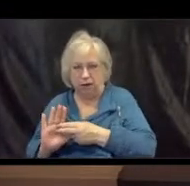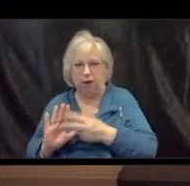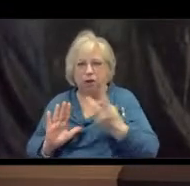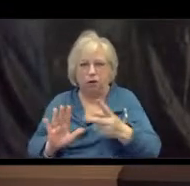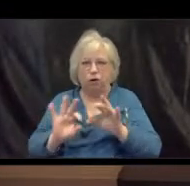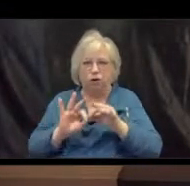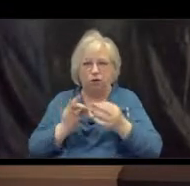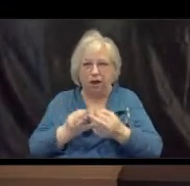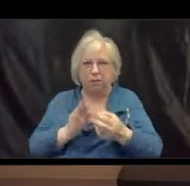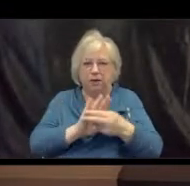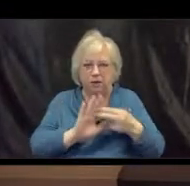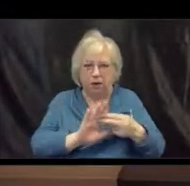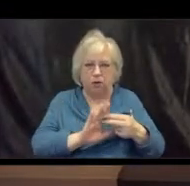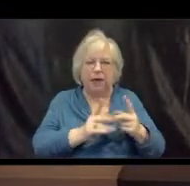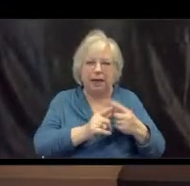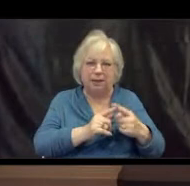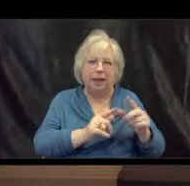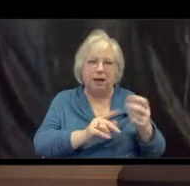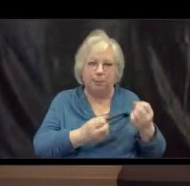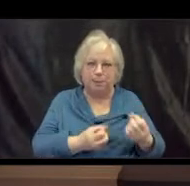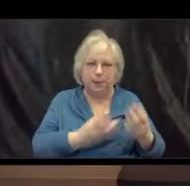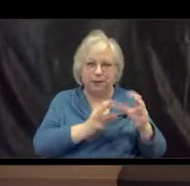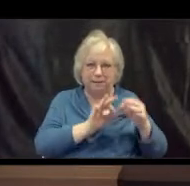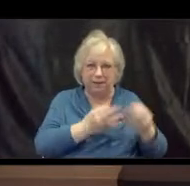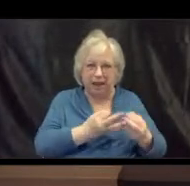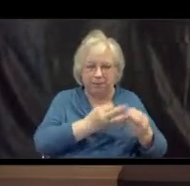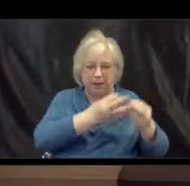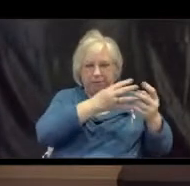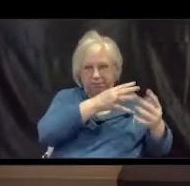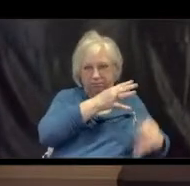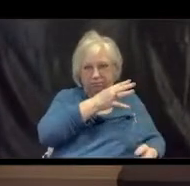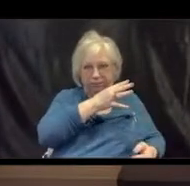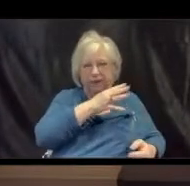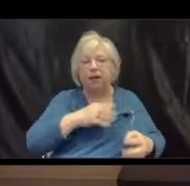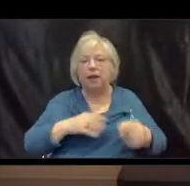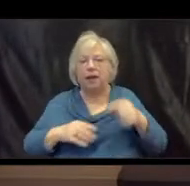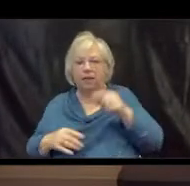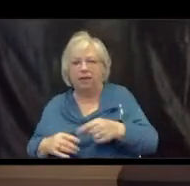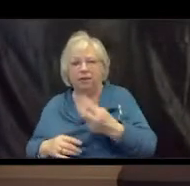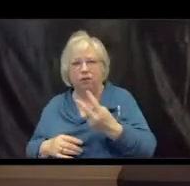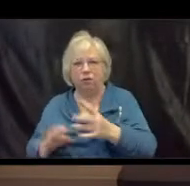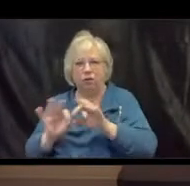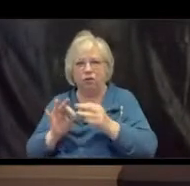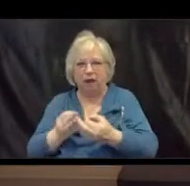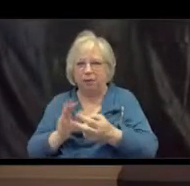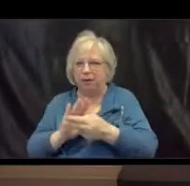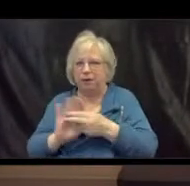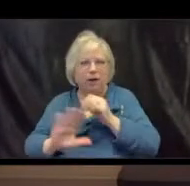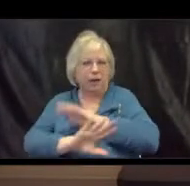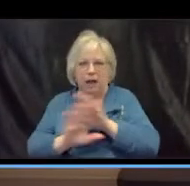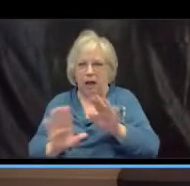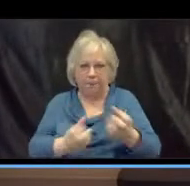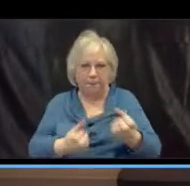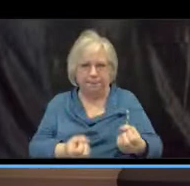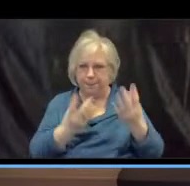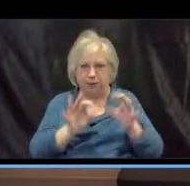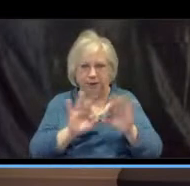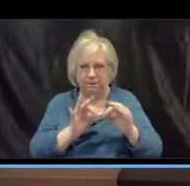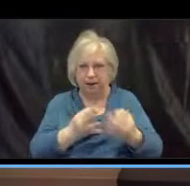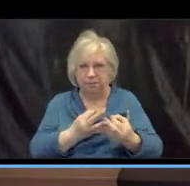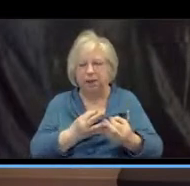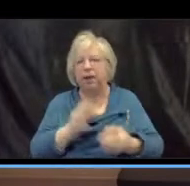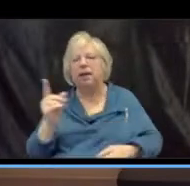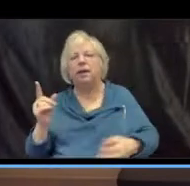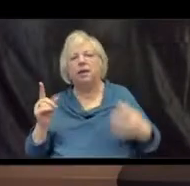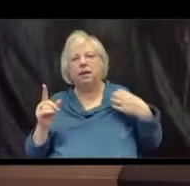two-family zoning, and then multifamily, all the various multifamily districts. And this is two-family zoning, not multifamily. Thank you for that